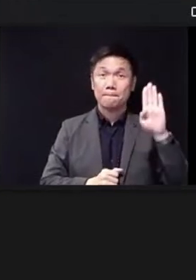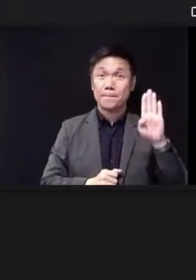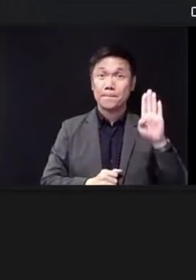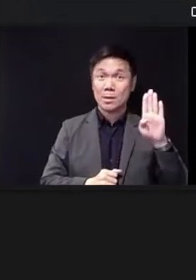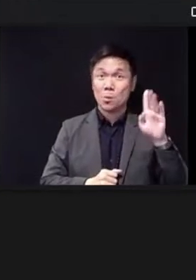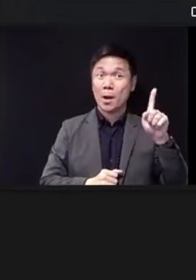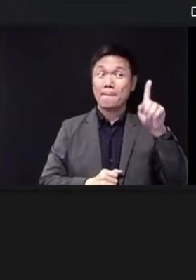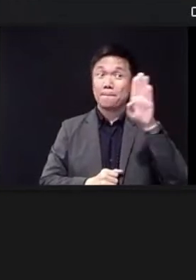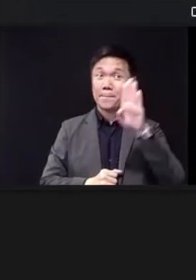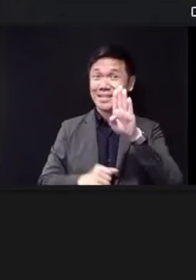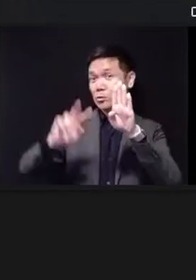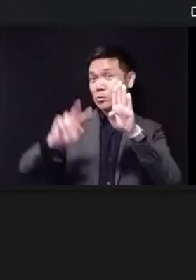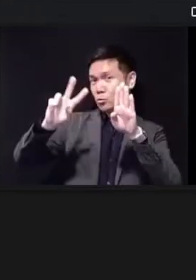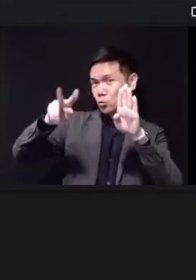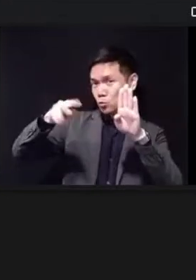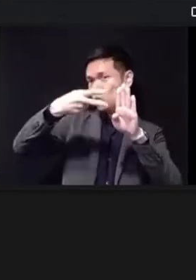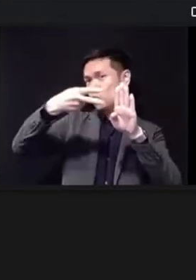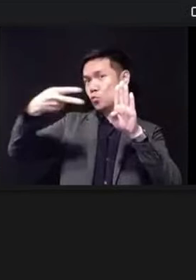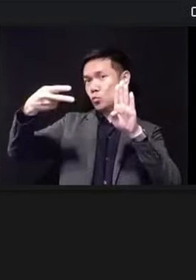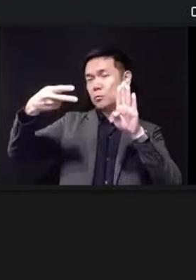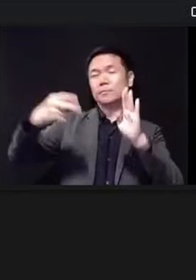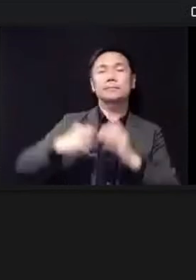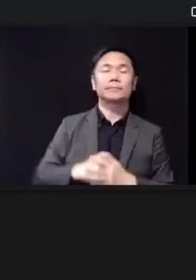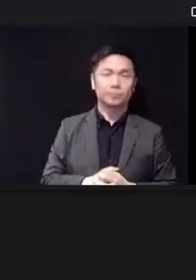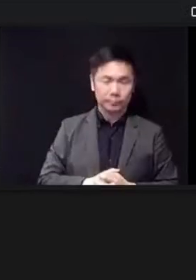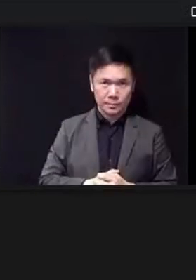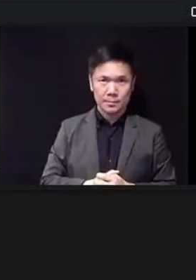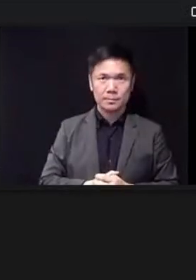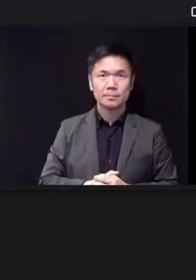B2 of section 1.